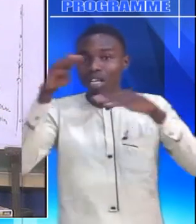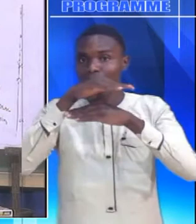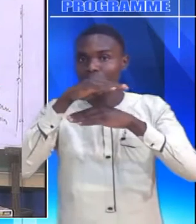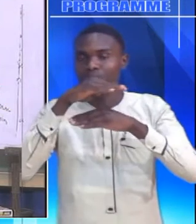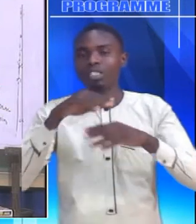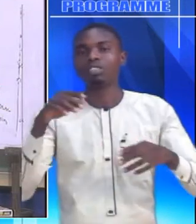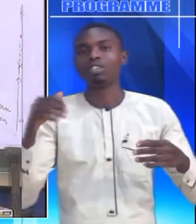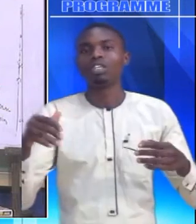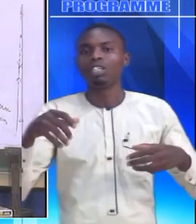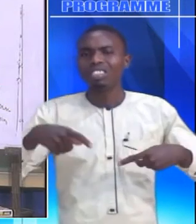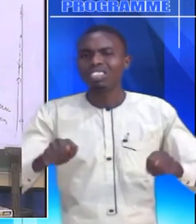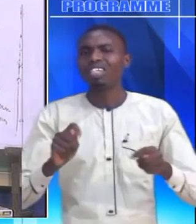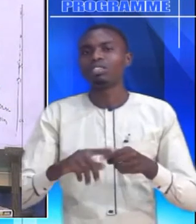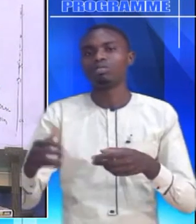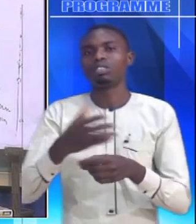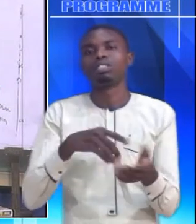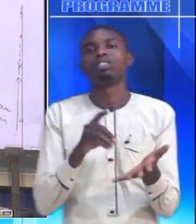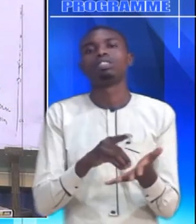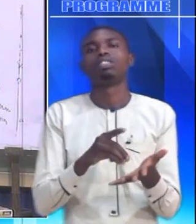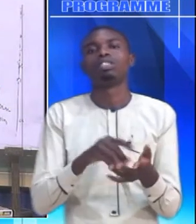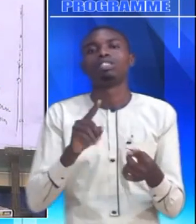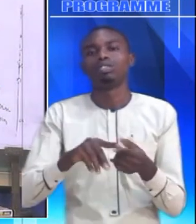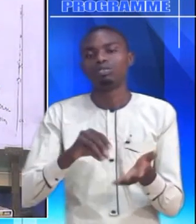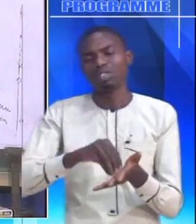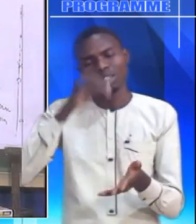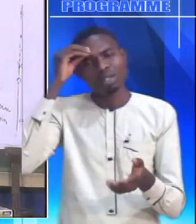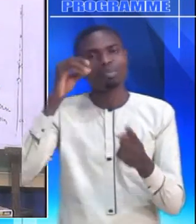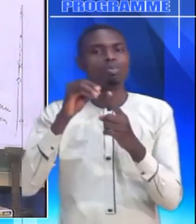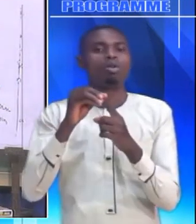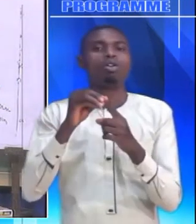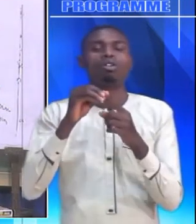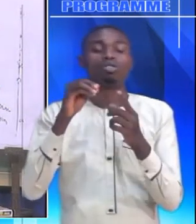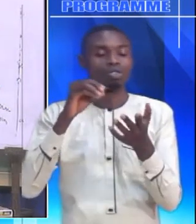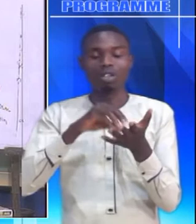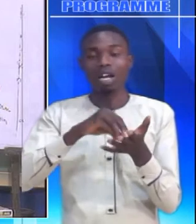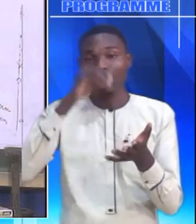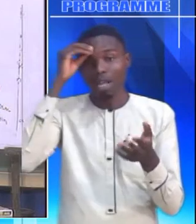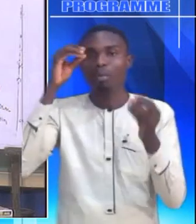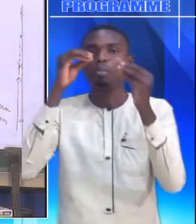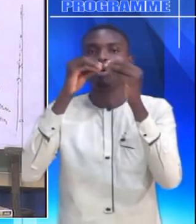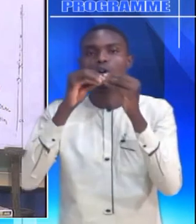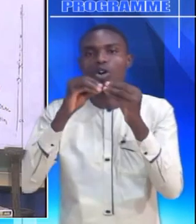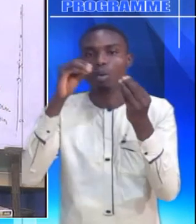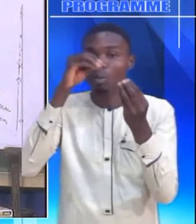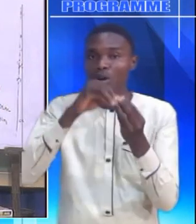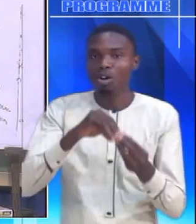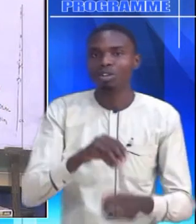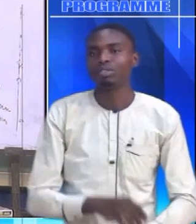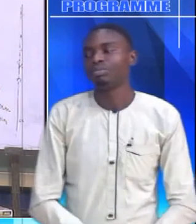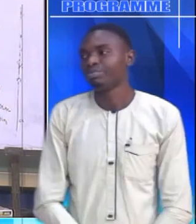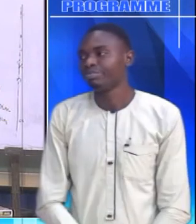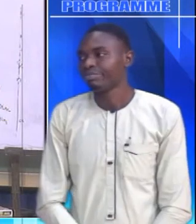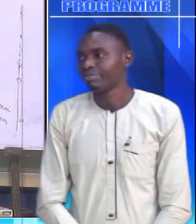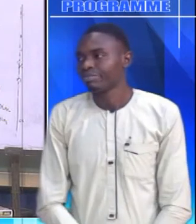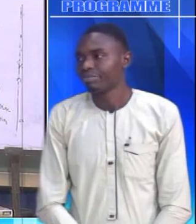for each of these 5 vowel sounds learned today, make sure you get at least 20 examples for vowel number